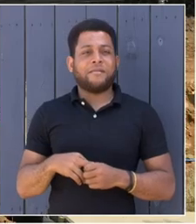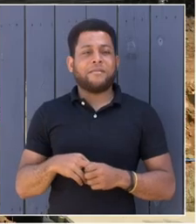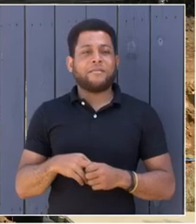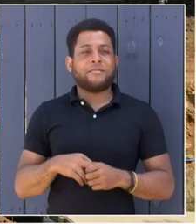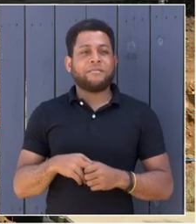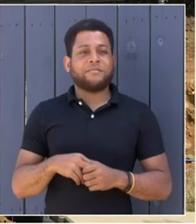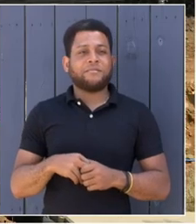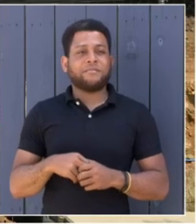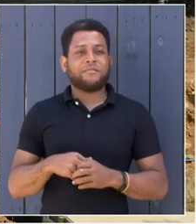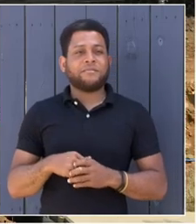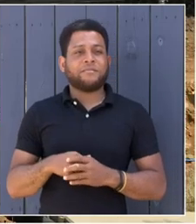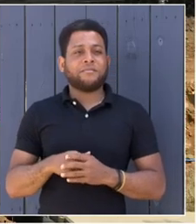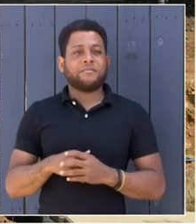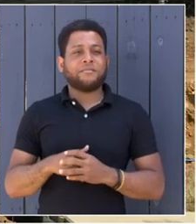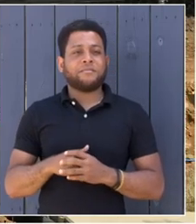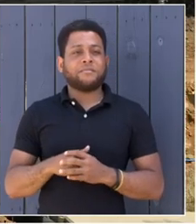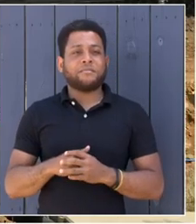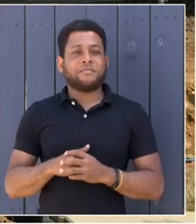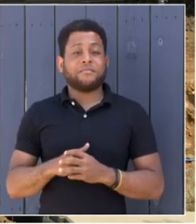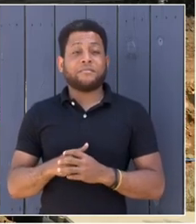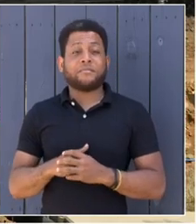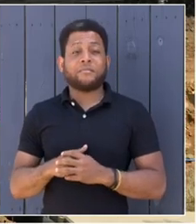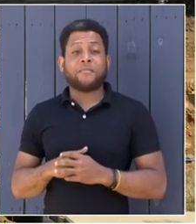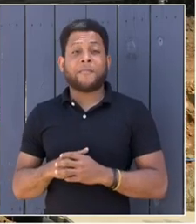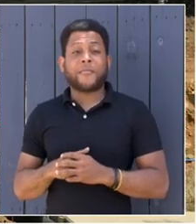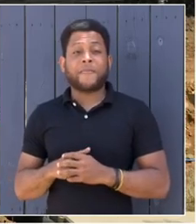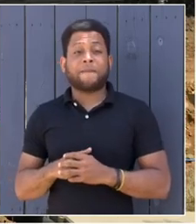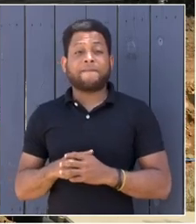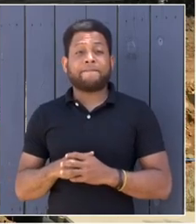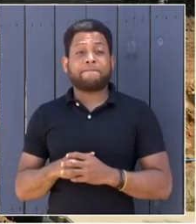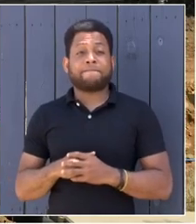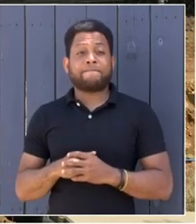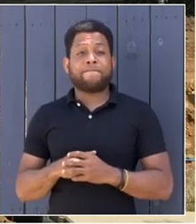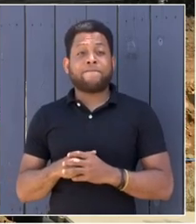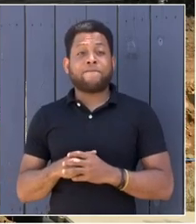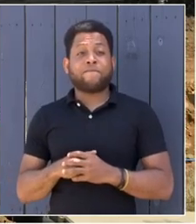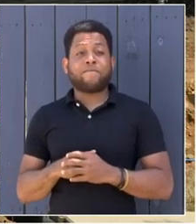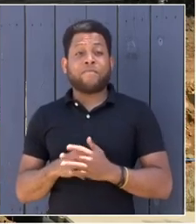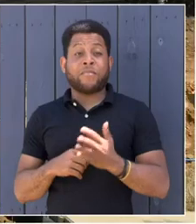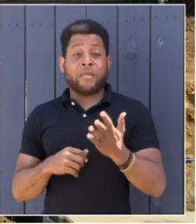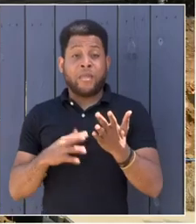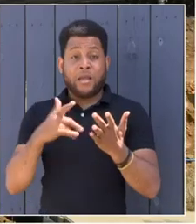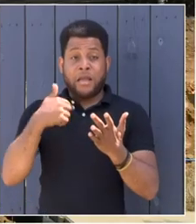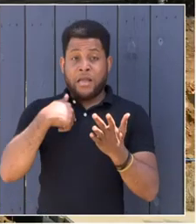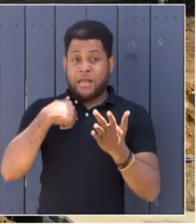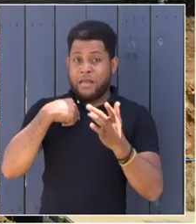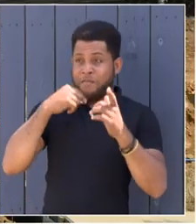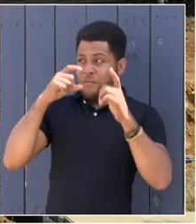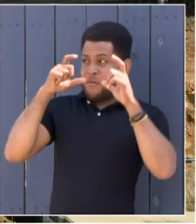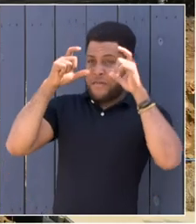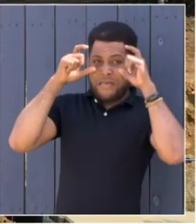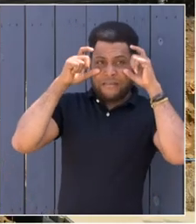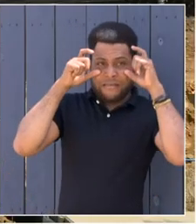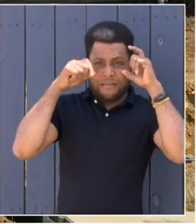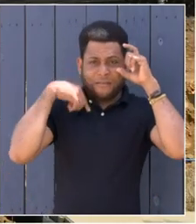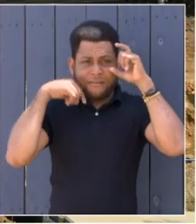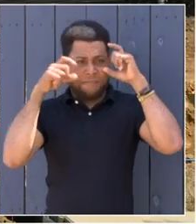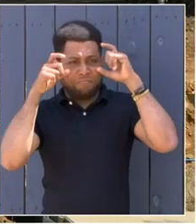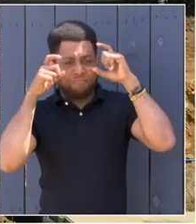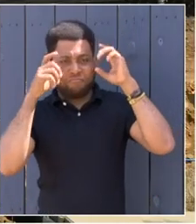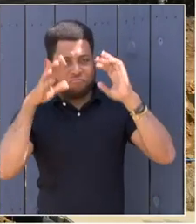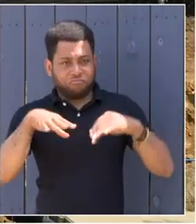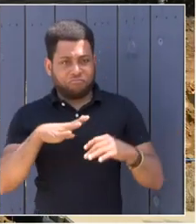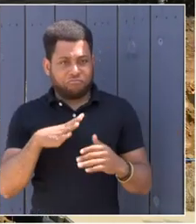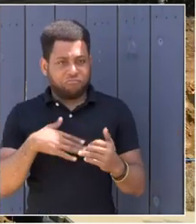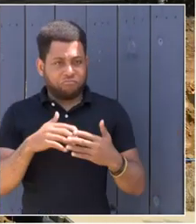Not sure if I need sunglasses or not. I was told I look better with them on, but I'm going to try and roll with them without. Good morning. I'm Matt Ritz, Senior Vice